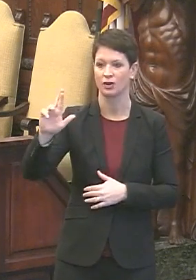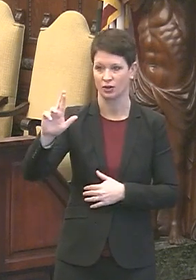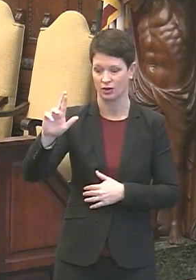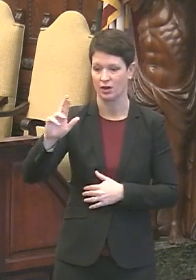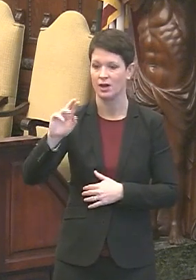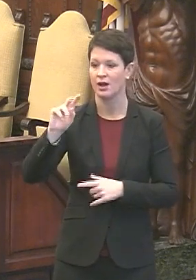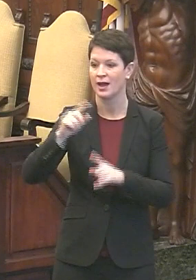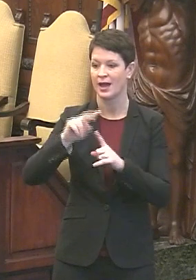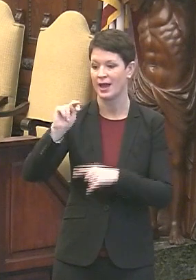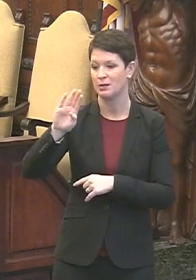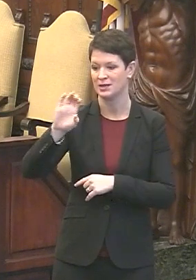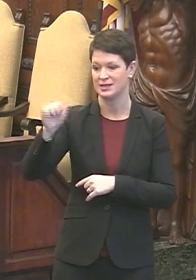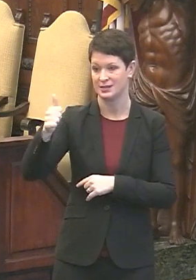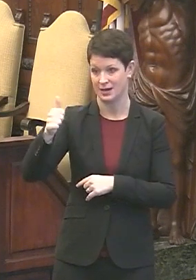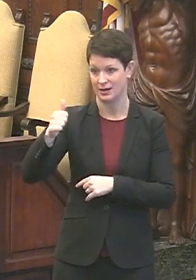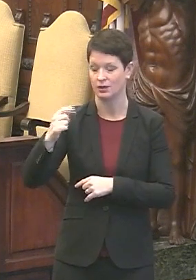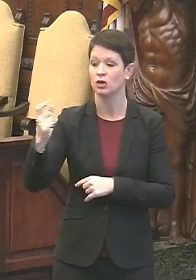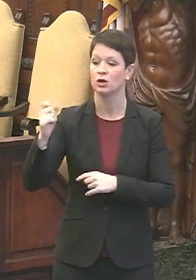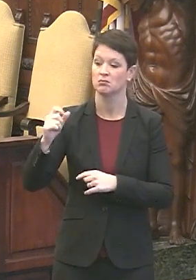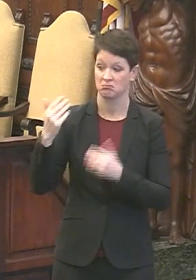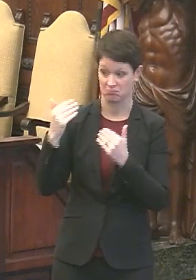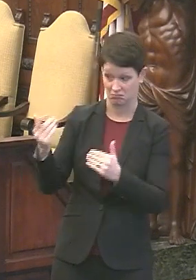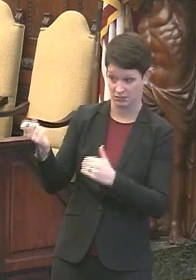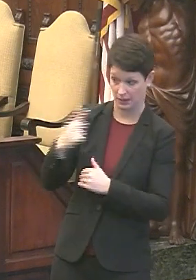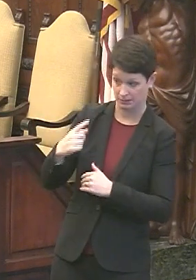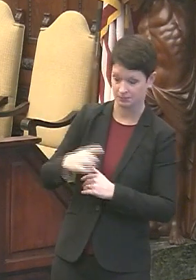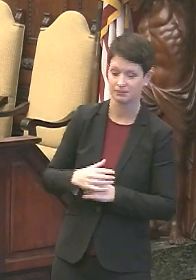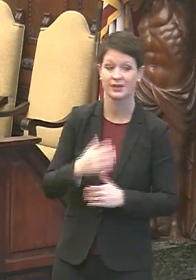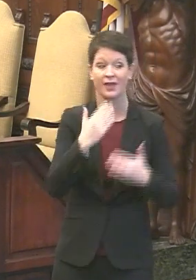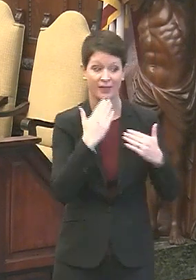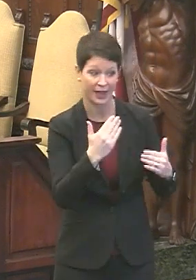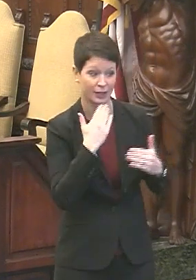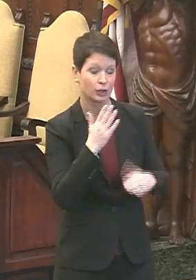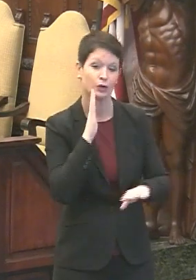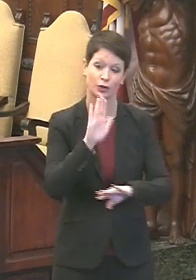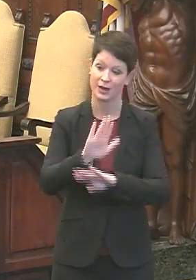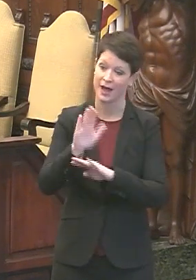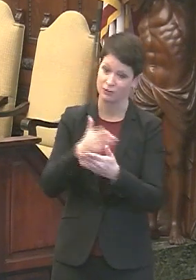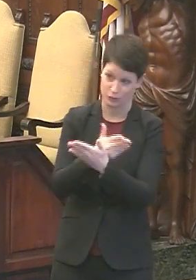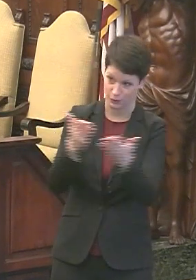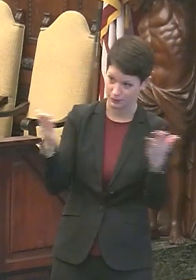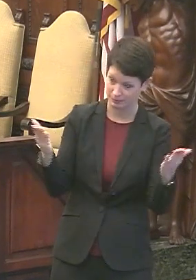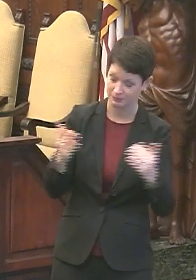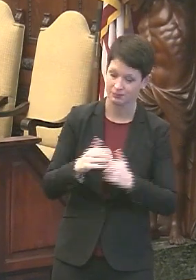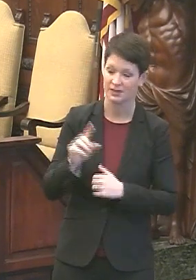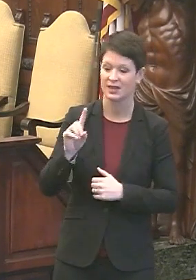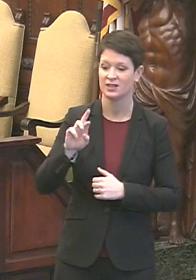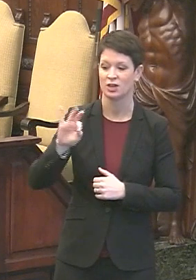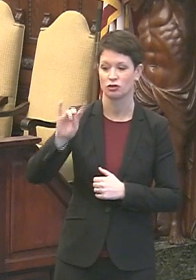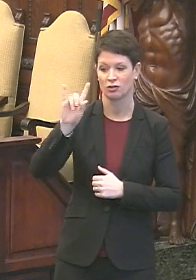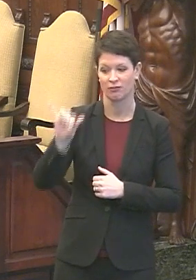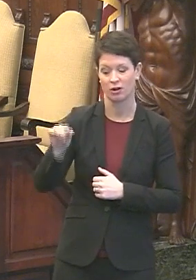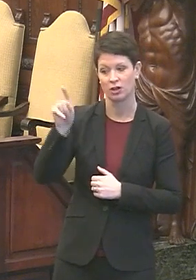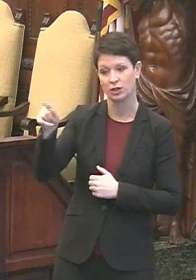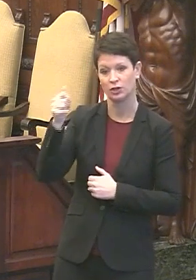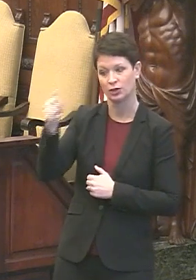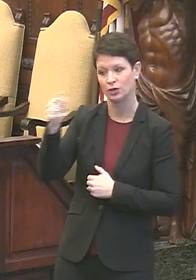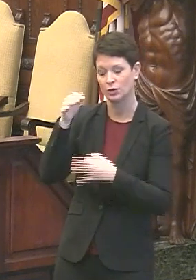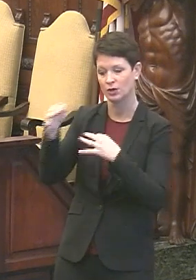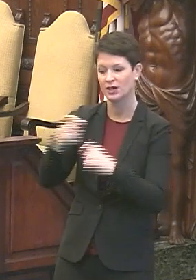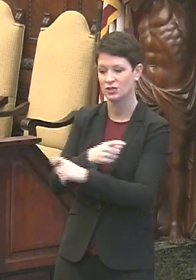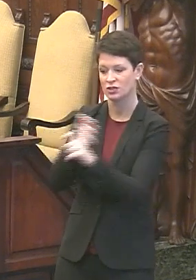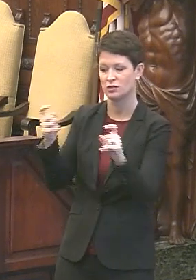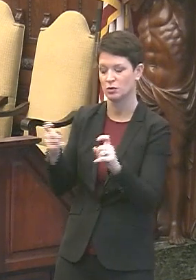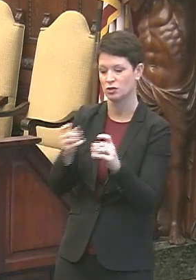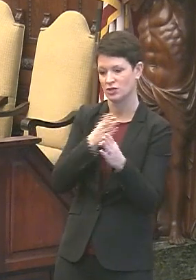be able to unmute and ask your questions. Thank you, and good afternoon, everybody. Dr. Farley, you talk about